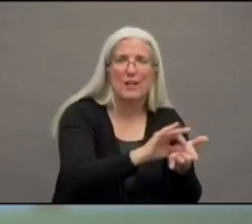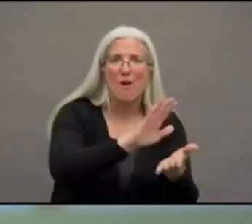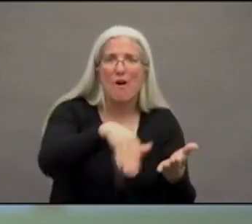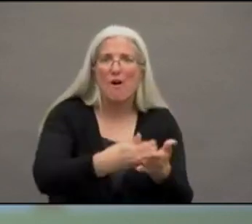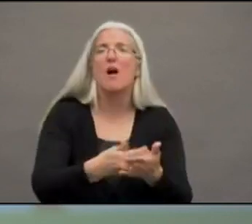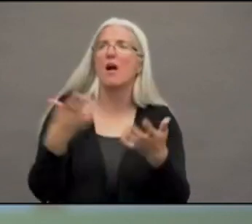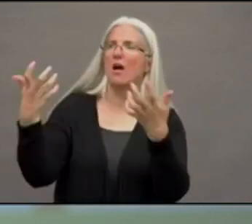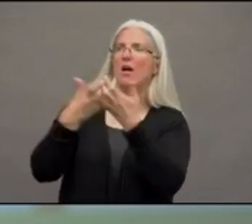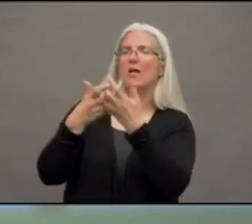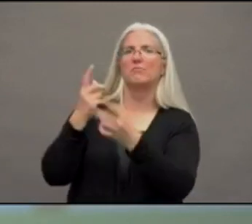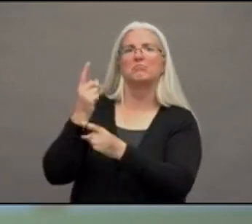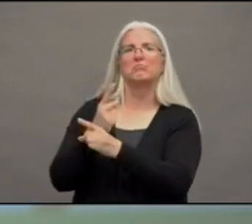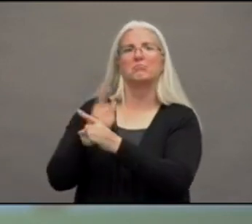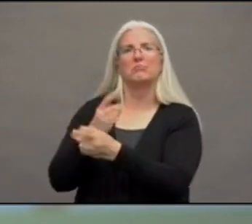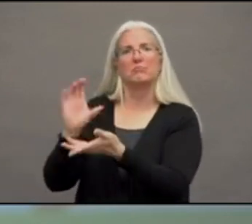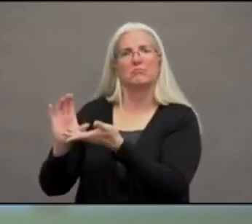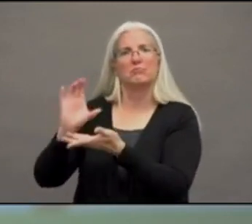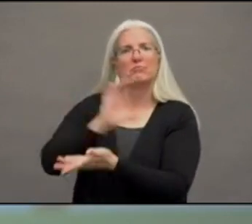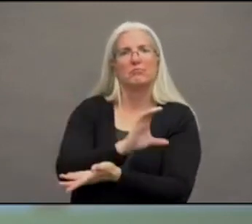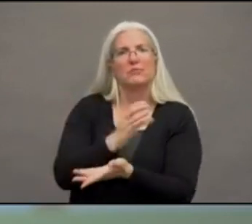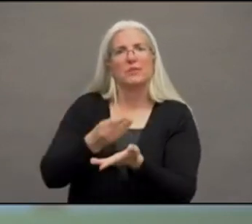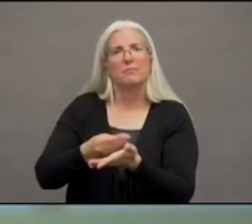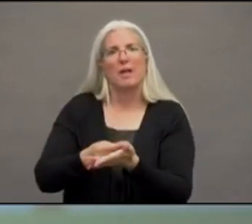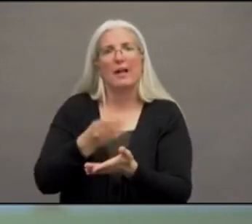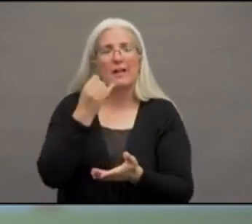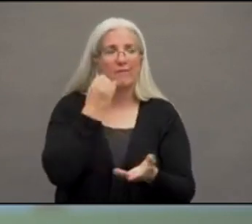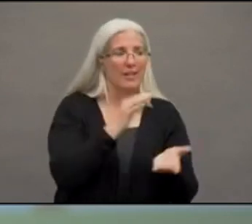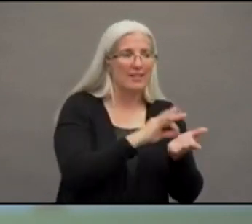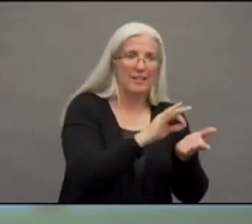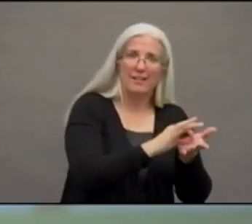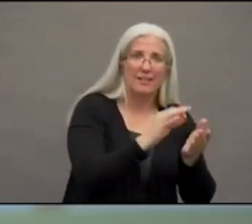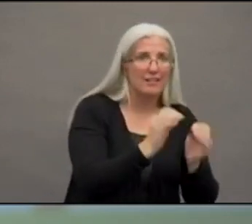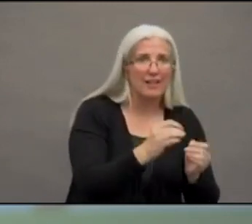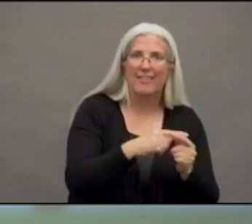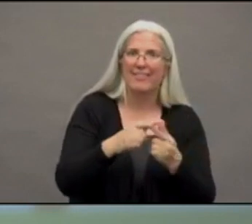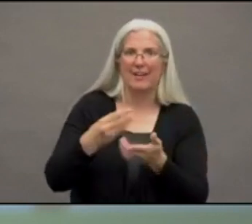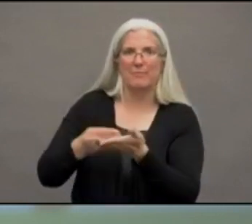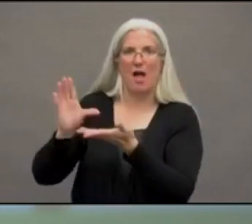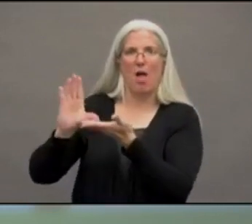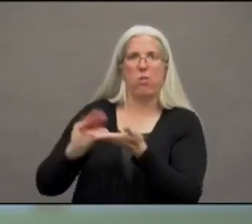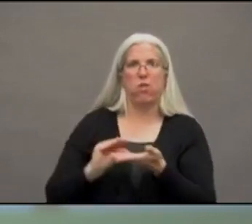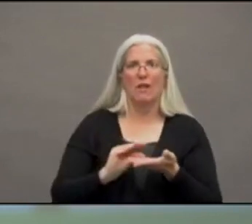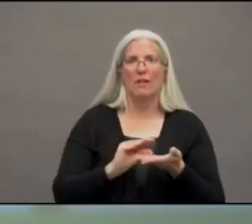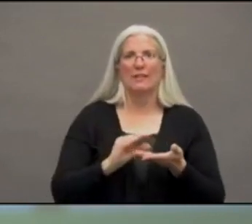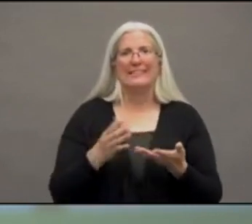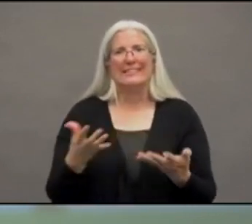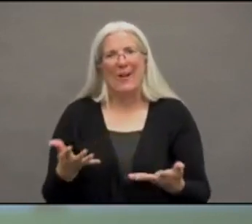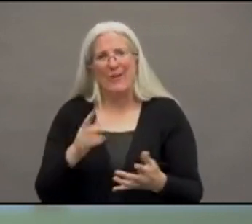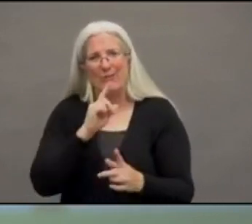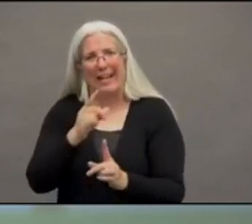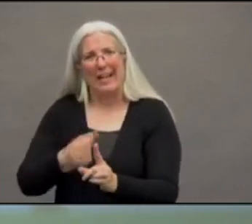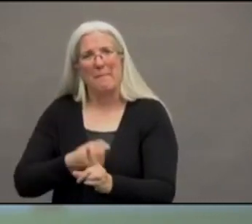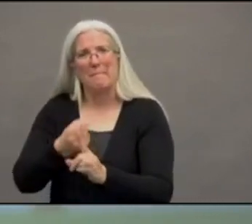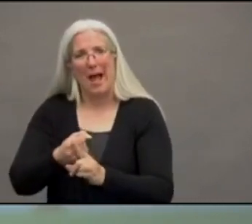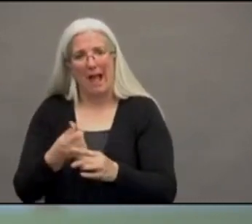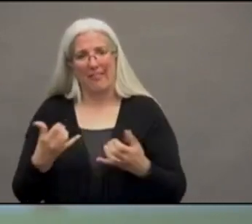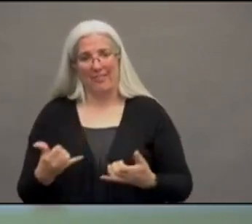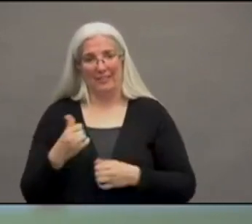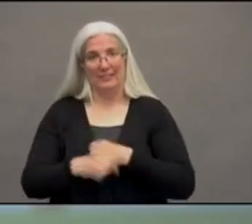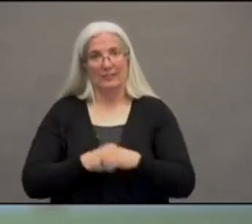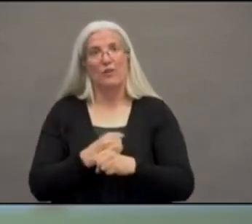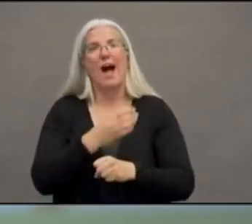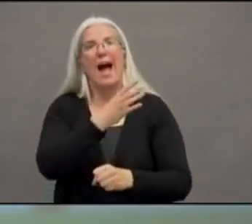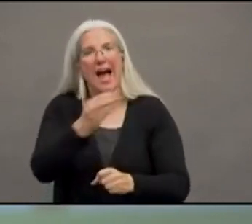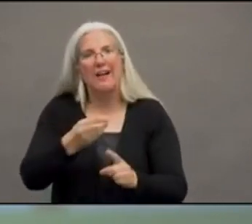our fair share. So it's that important to participate, because this doesn't only affect us this year in 2020, but for